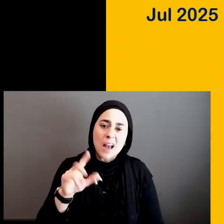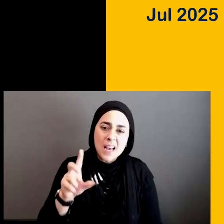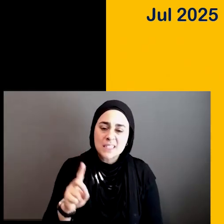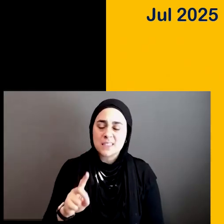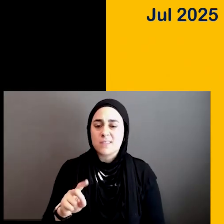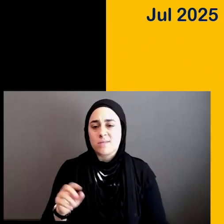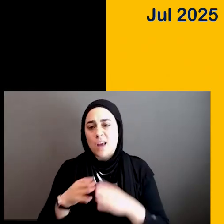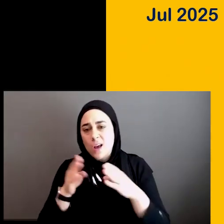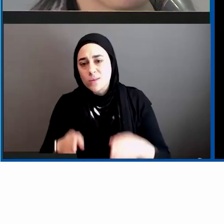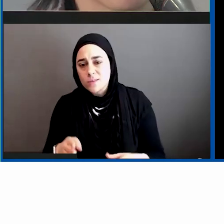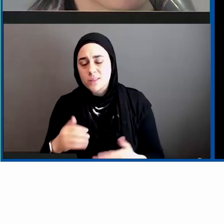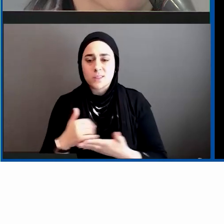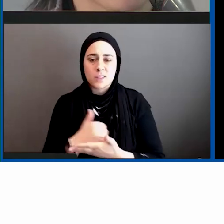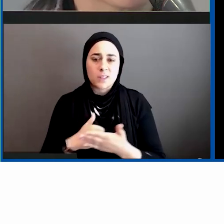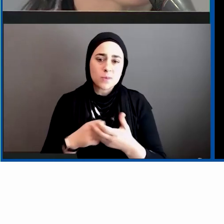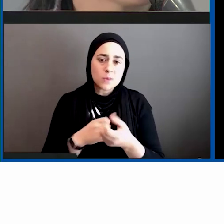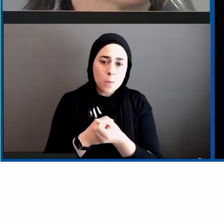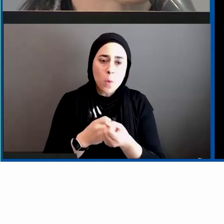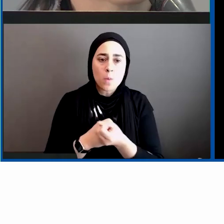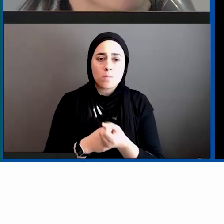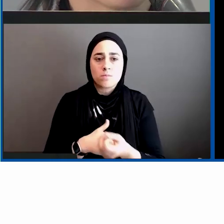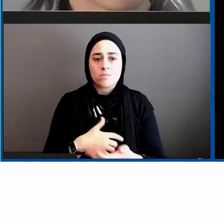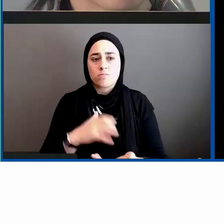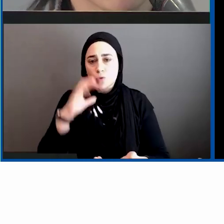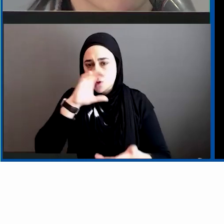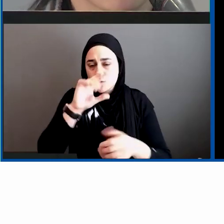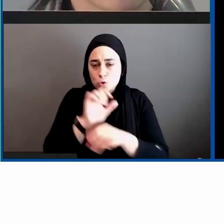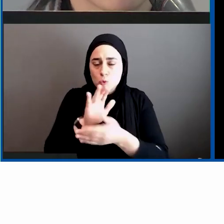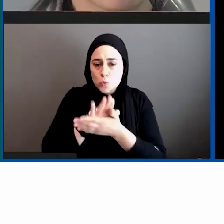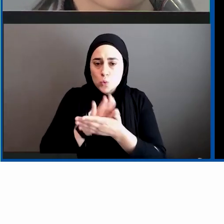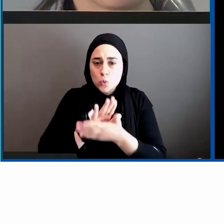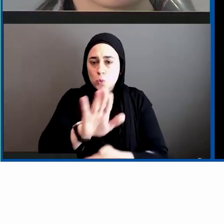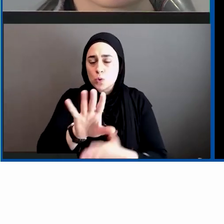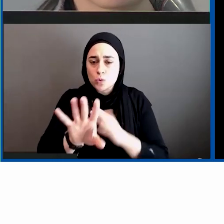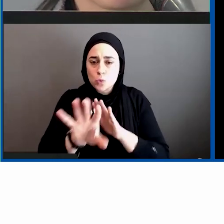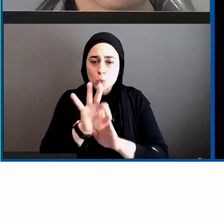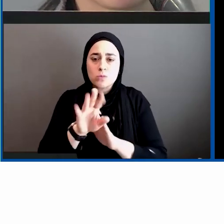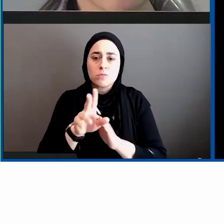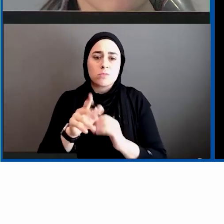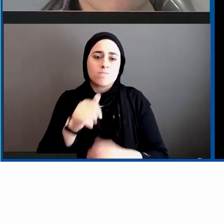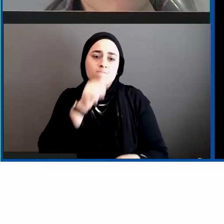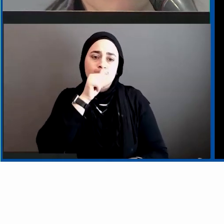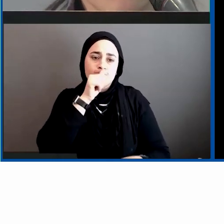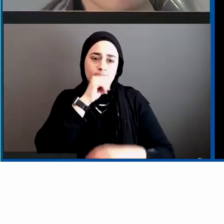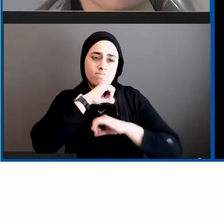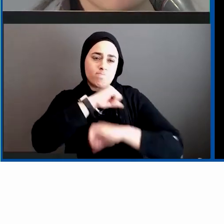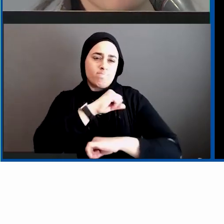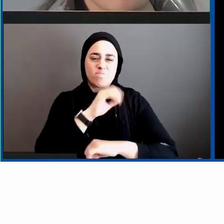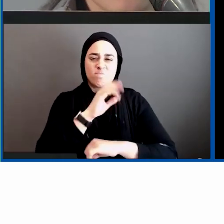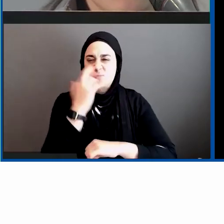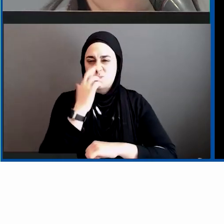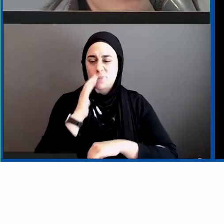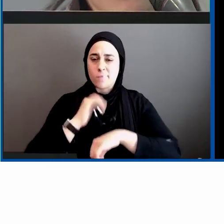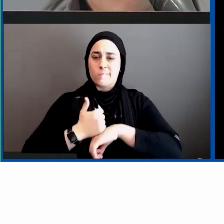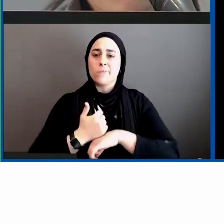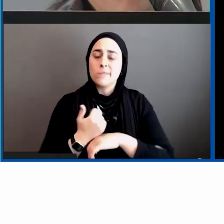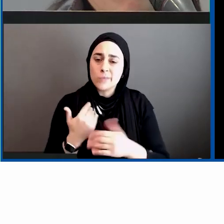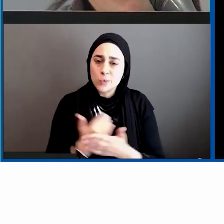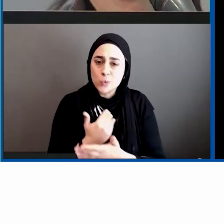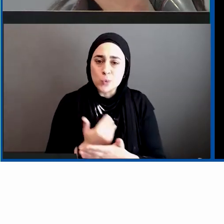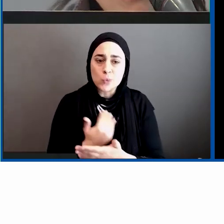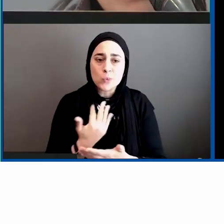making sure that they can go to the school of their choice, and that their privacy is protected. So it's a bit blended. As you can see there, we